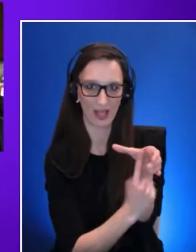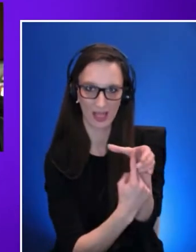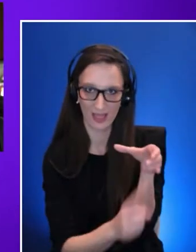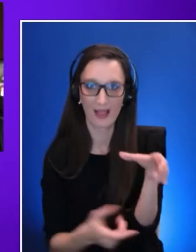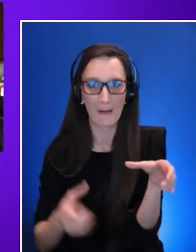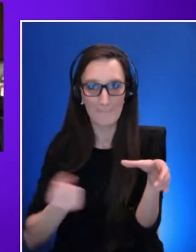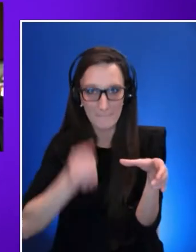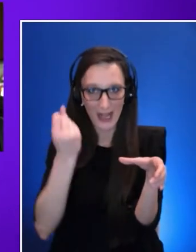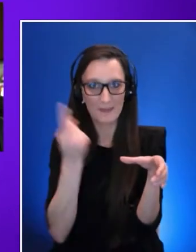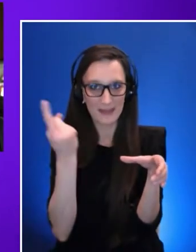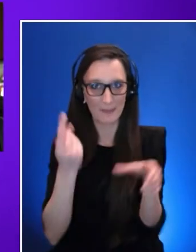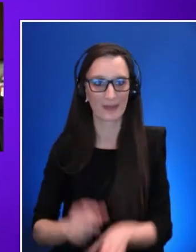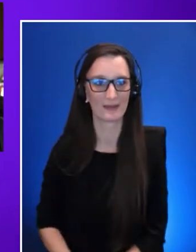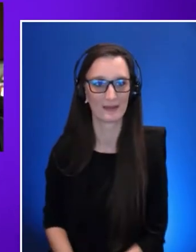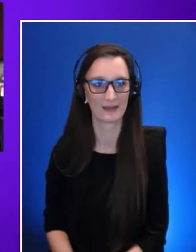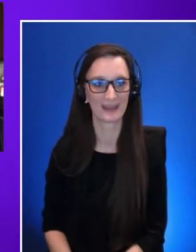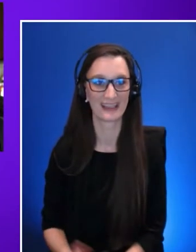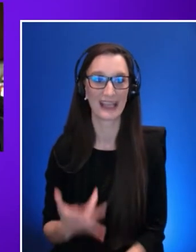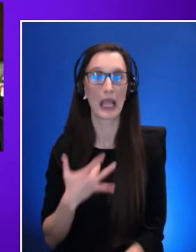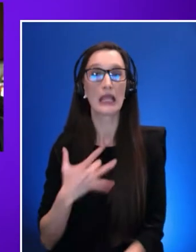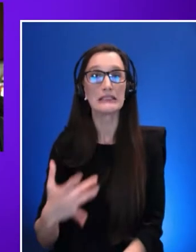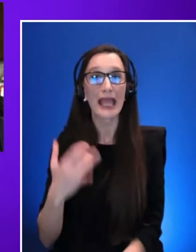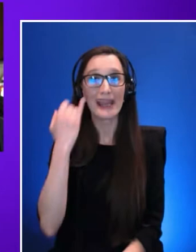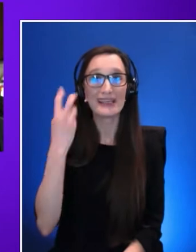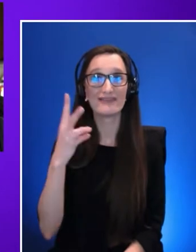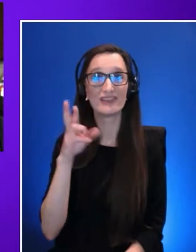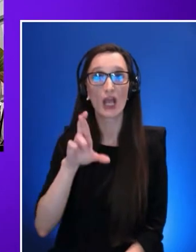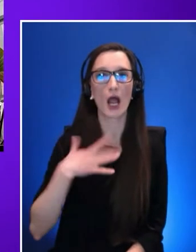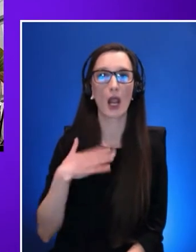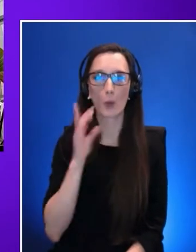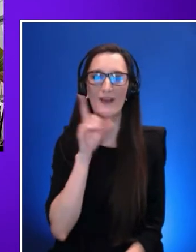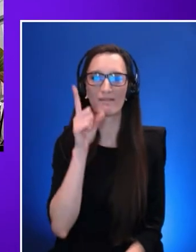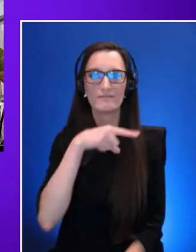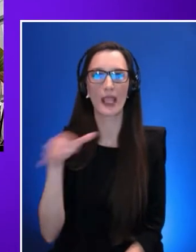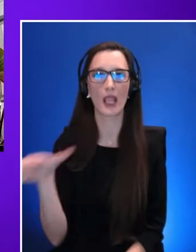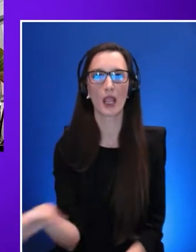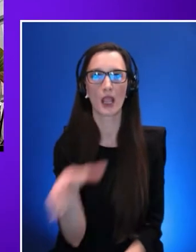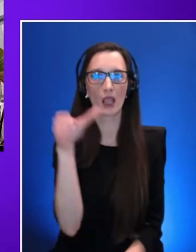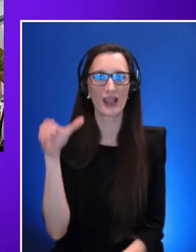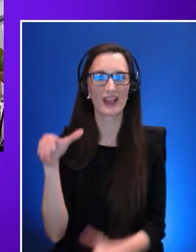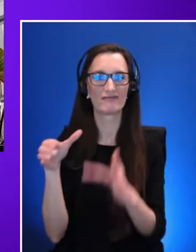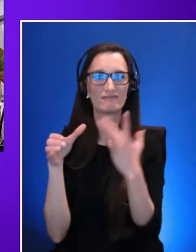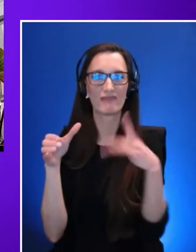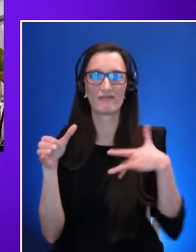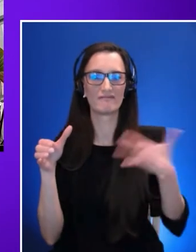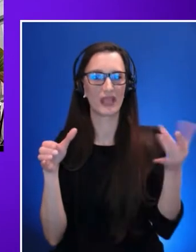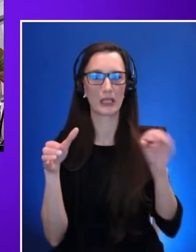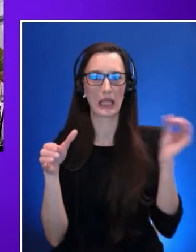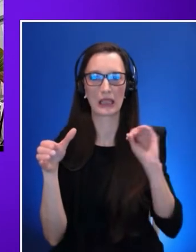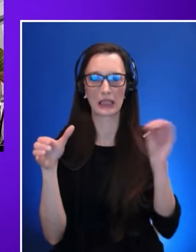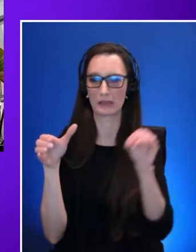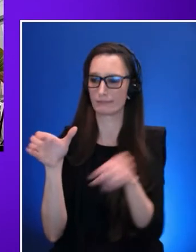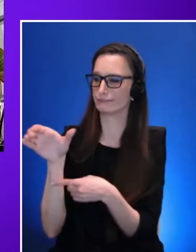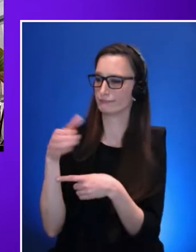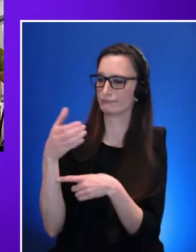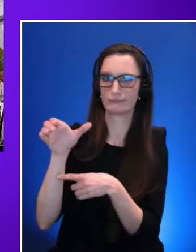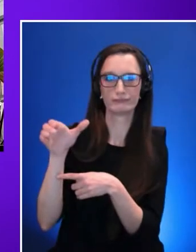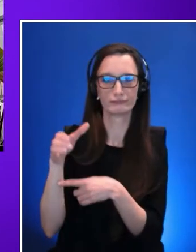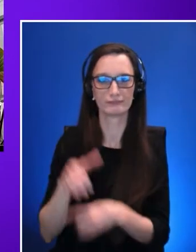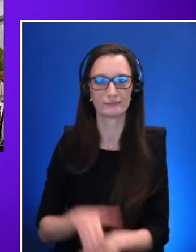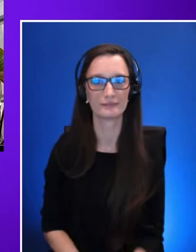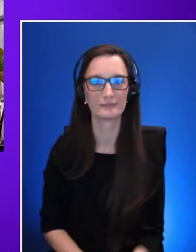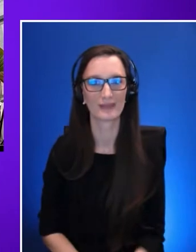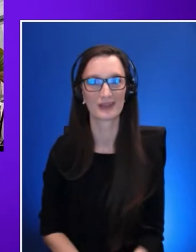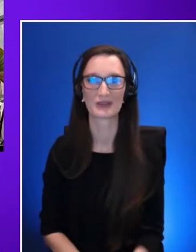and it's just this fake thing in your hand. So it's super exciting what's going on with haptics right now. They are